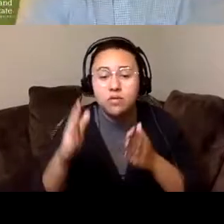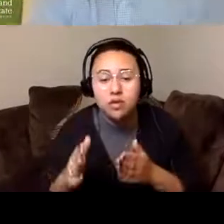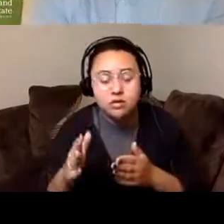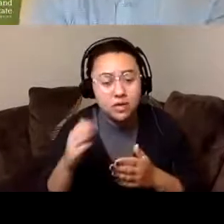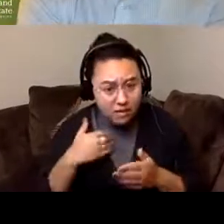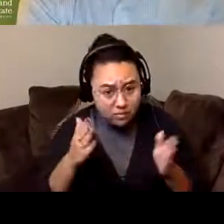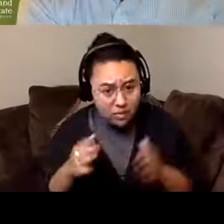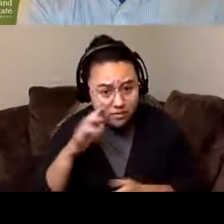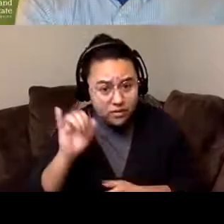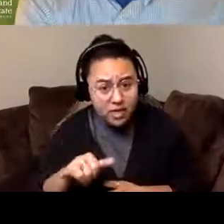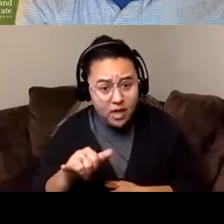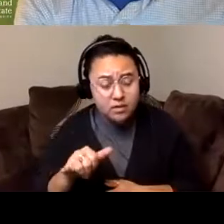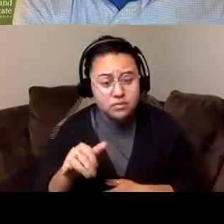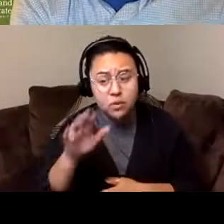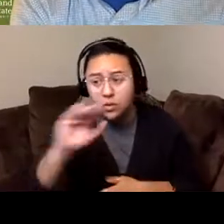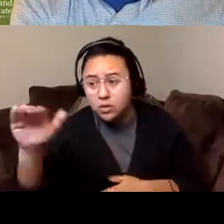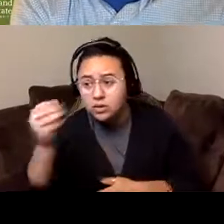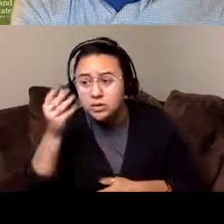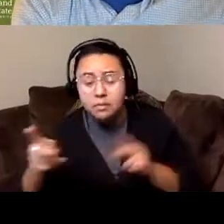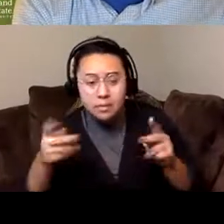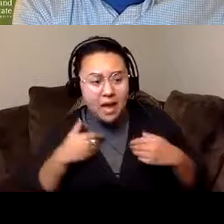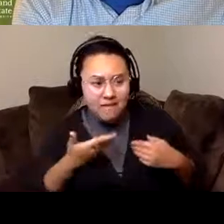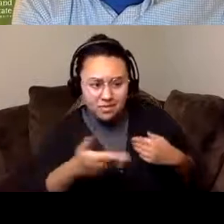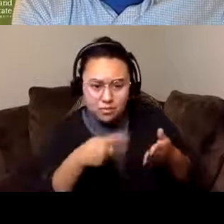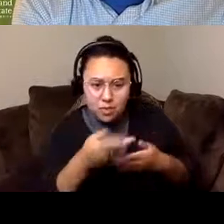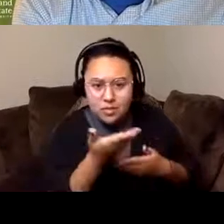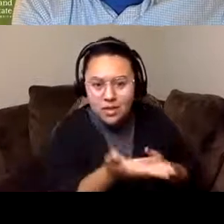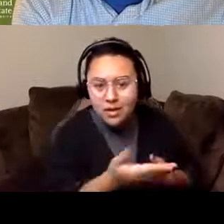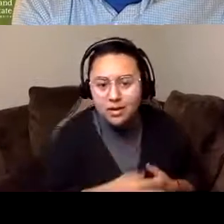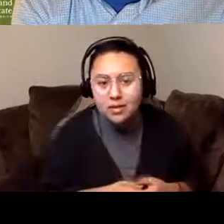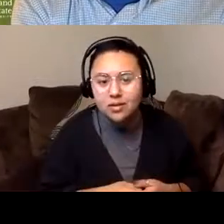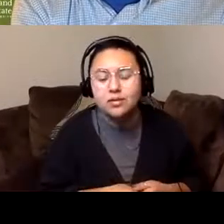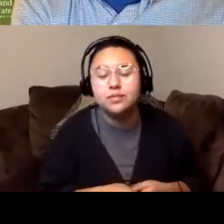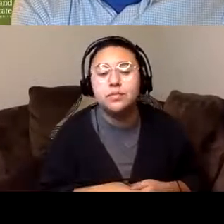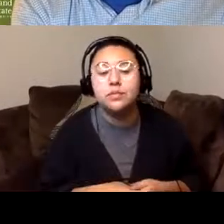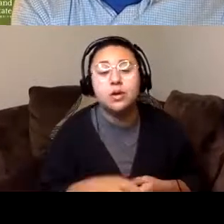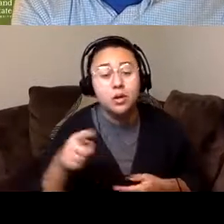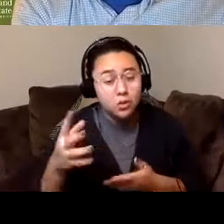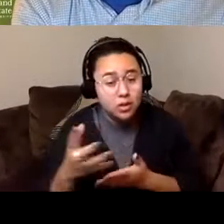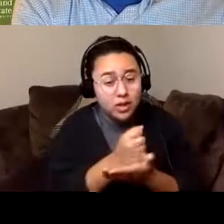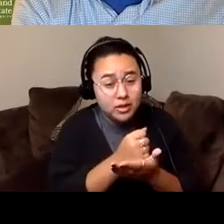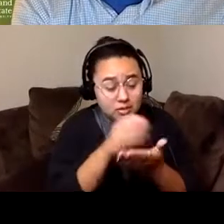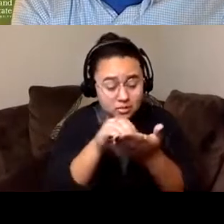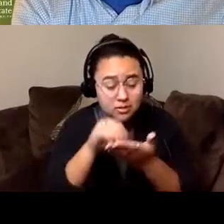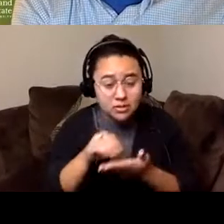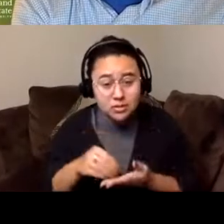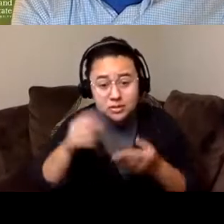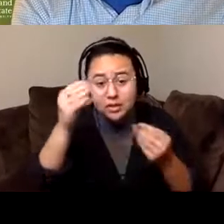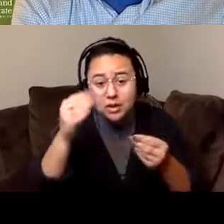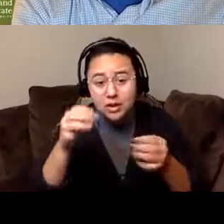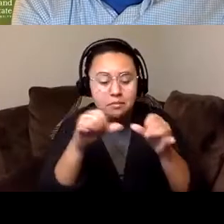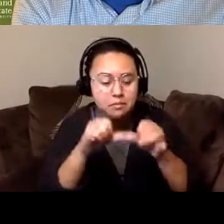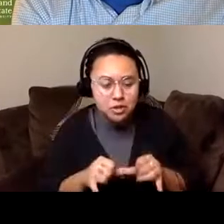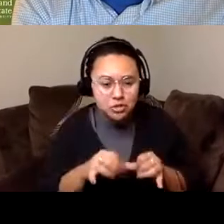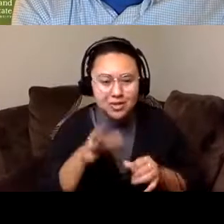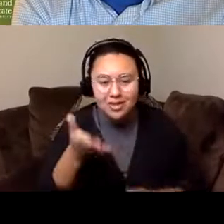this program exists? And then are you collecting data and actually measuring that? So basically, great, you have this plan to make